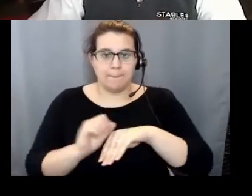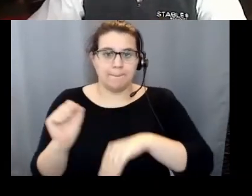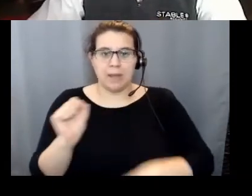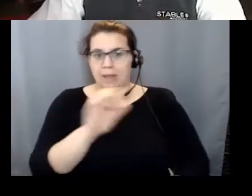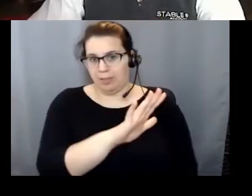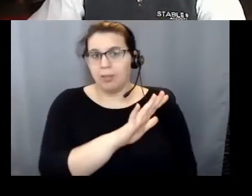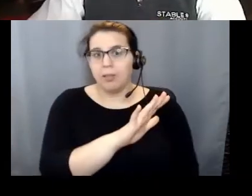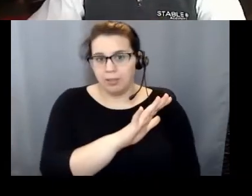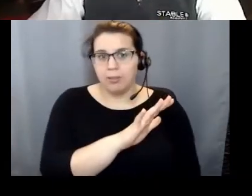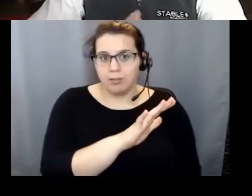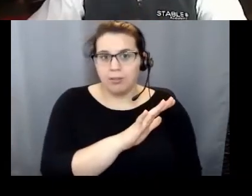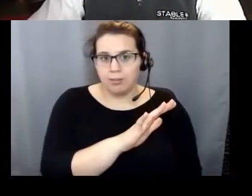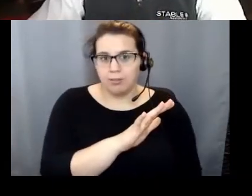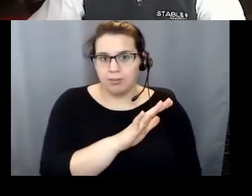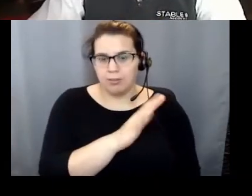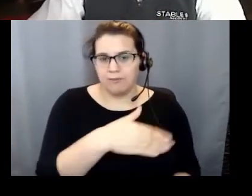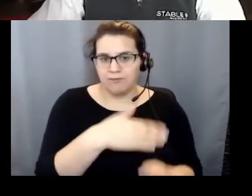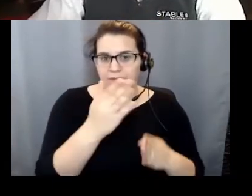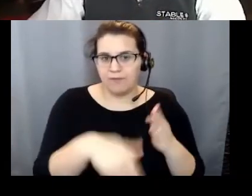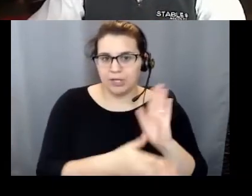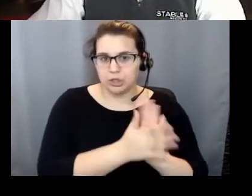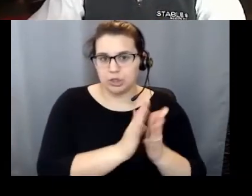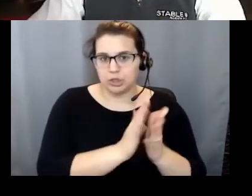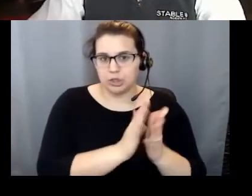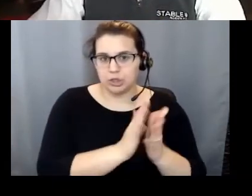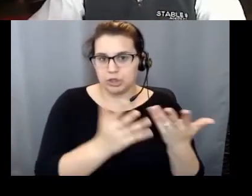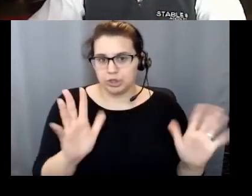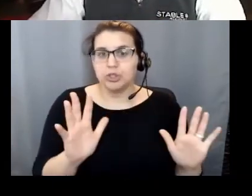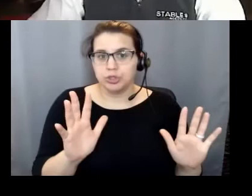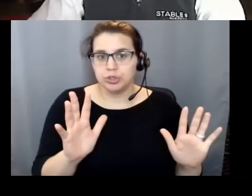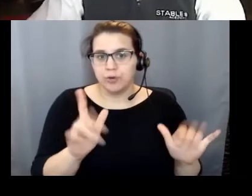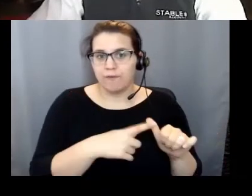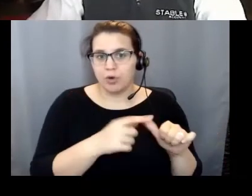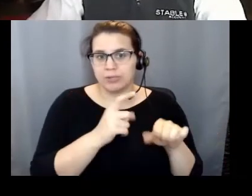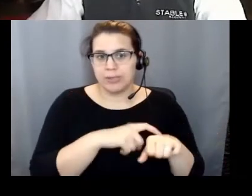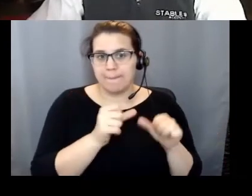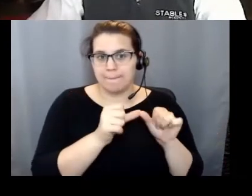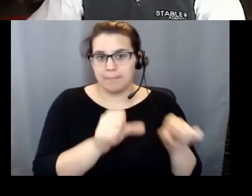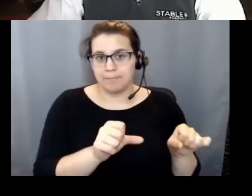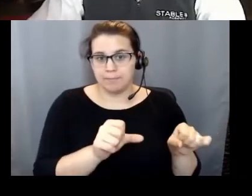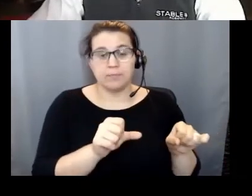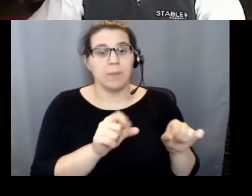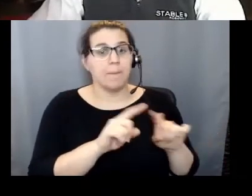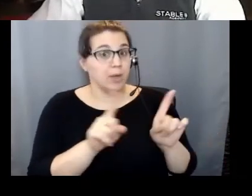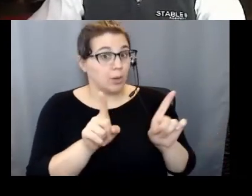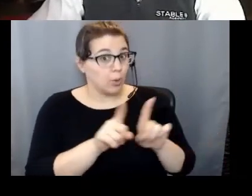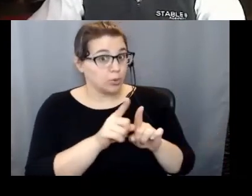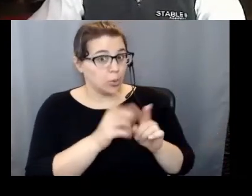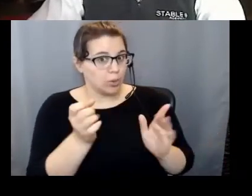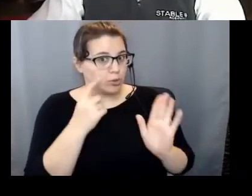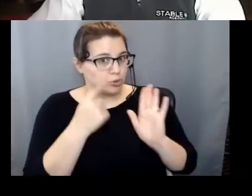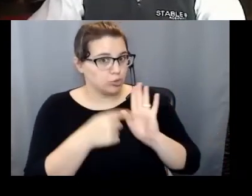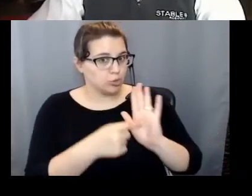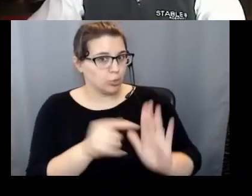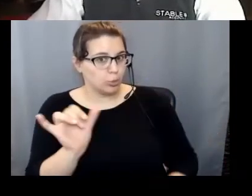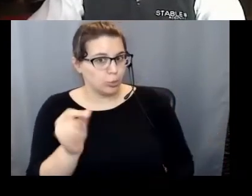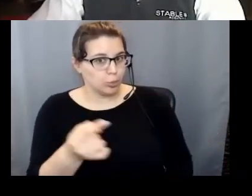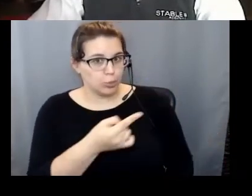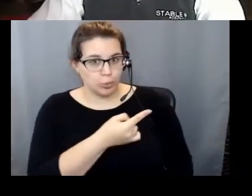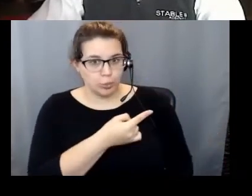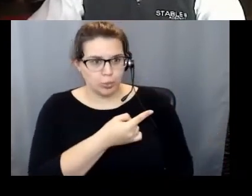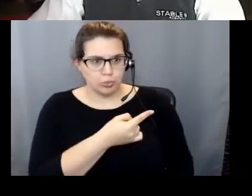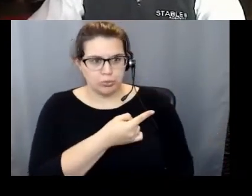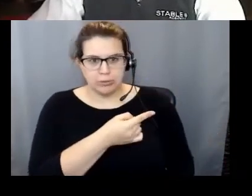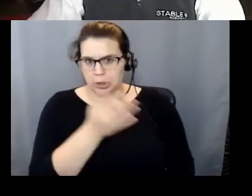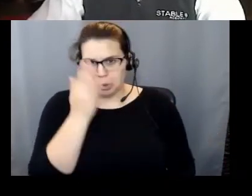out the enrollment process and make your initial contribution. While I'm here, I will also point out that although we didn't discuss